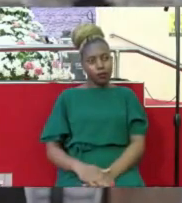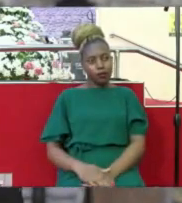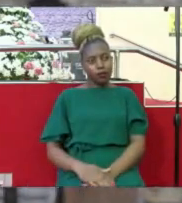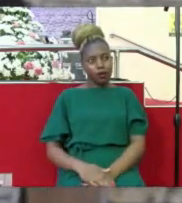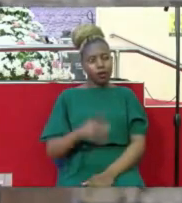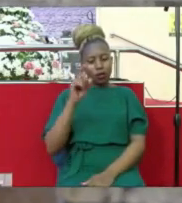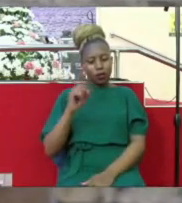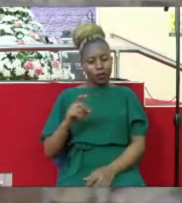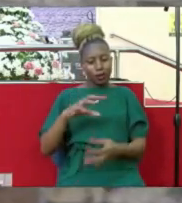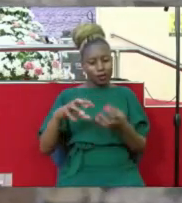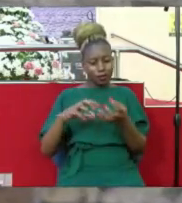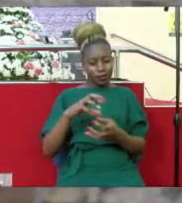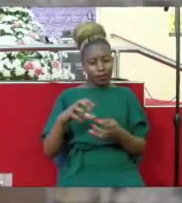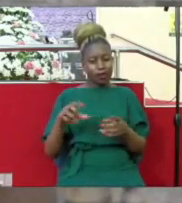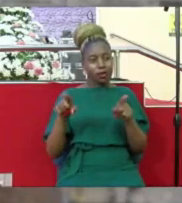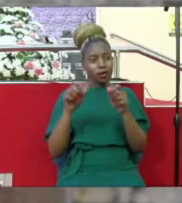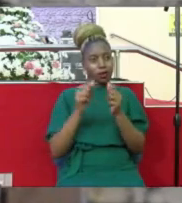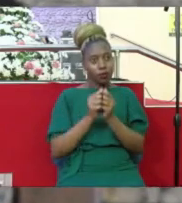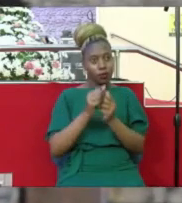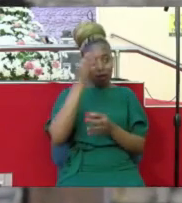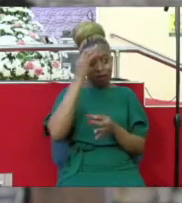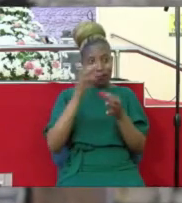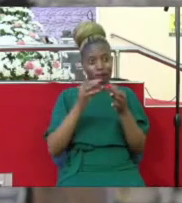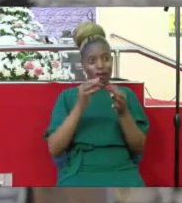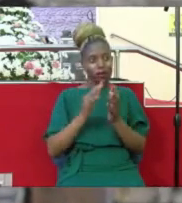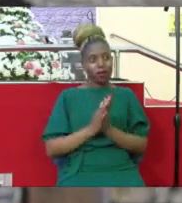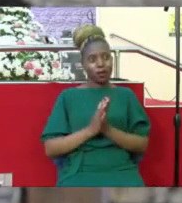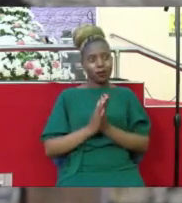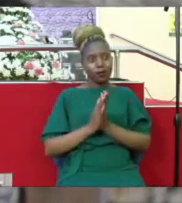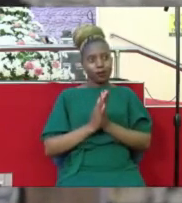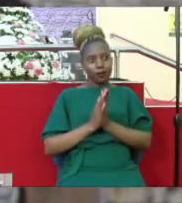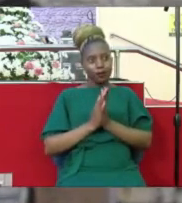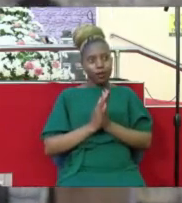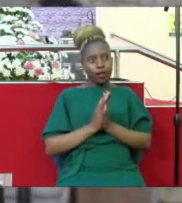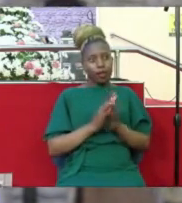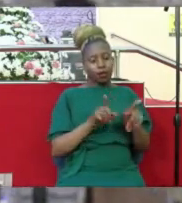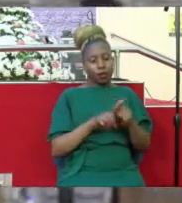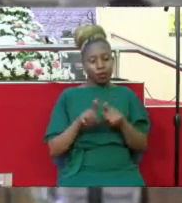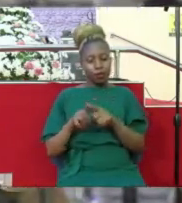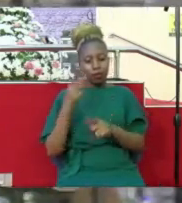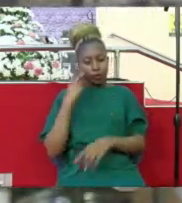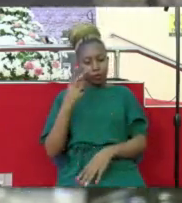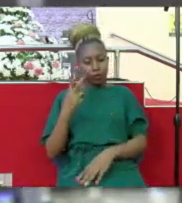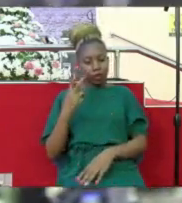it with faith. And then watch the word create.